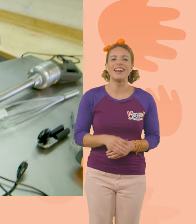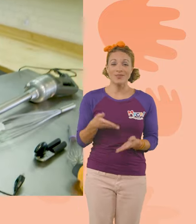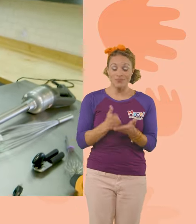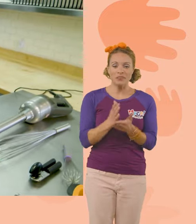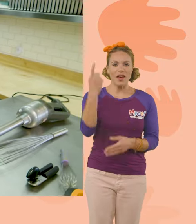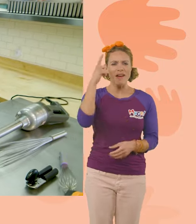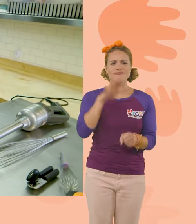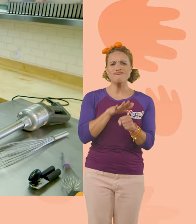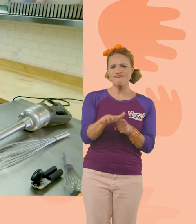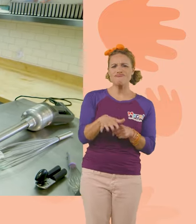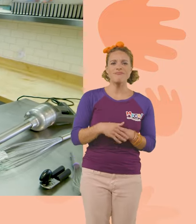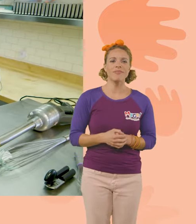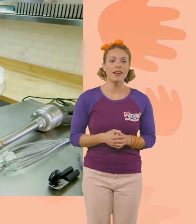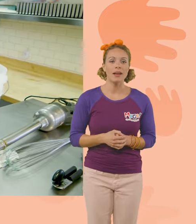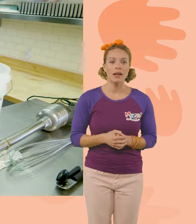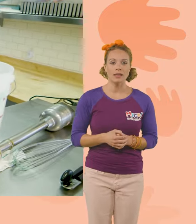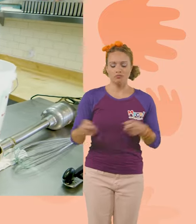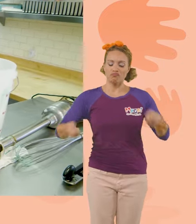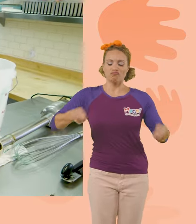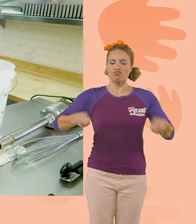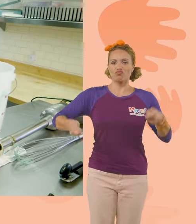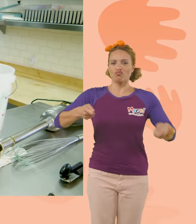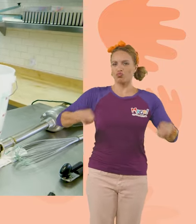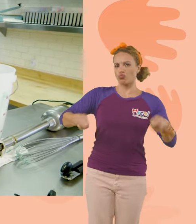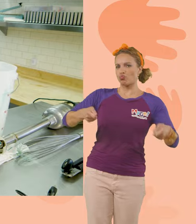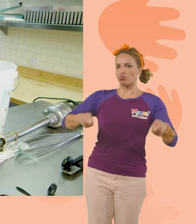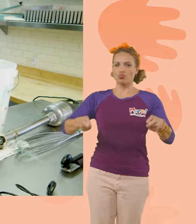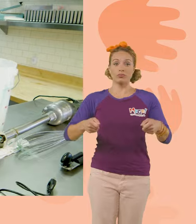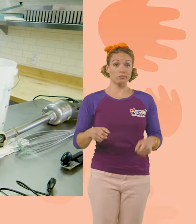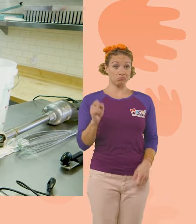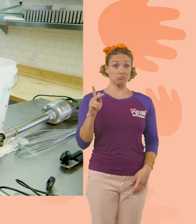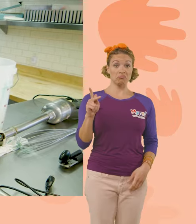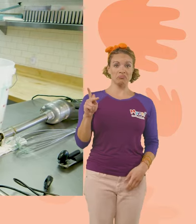All right, I think that's plenty. So let's give it a shake.